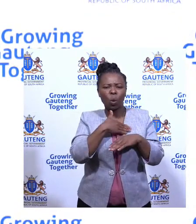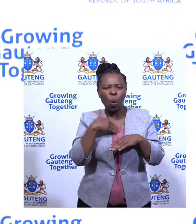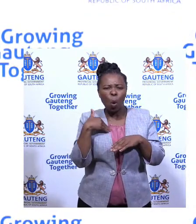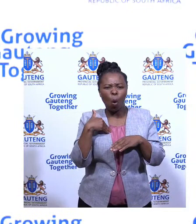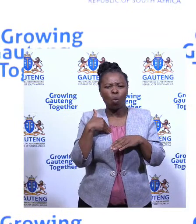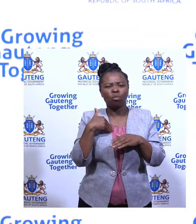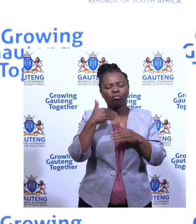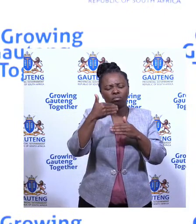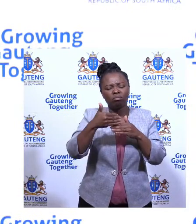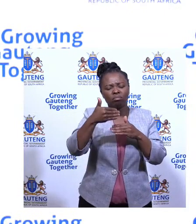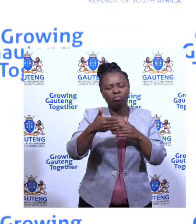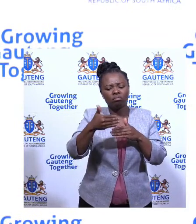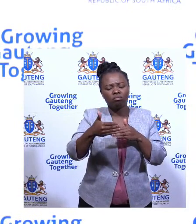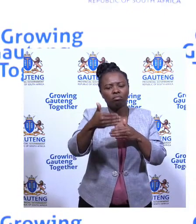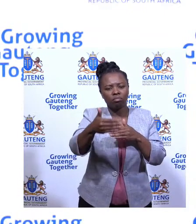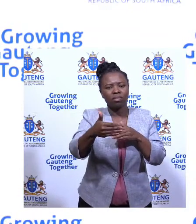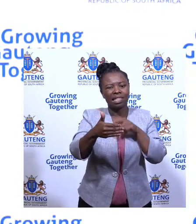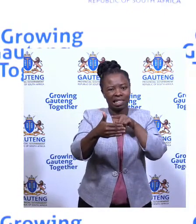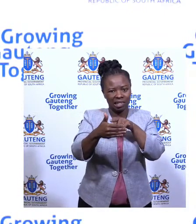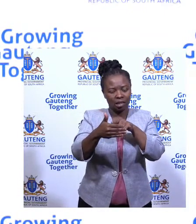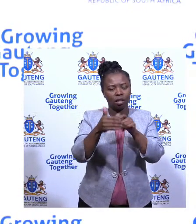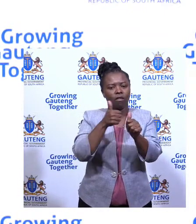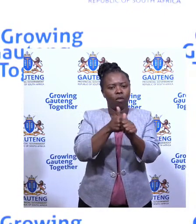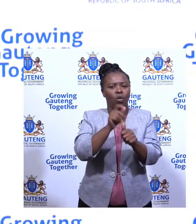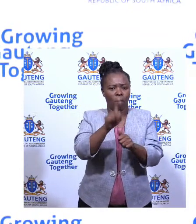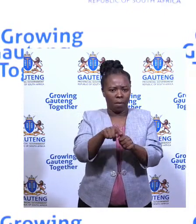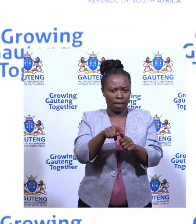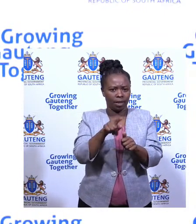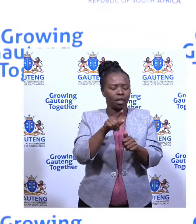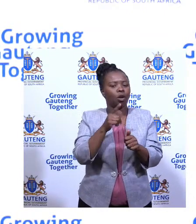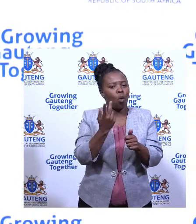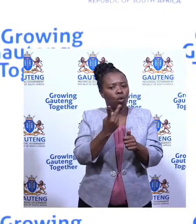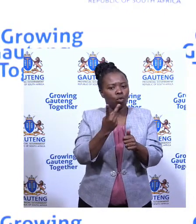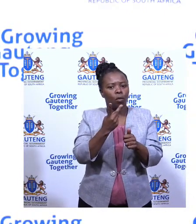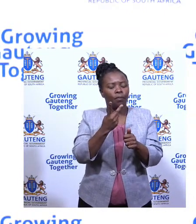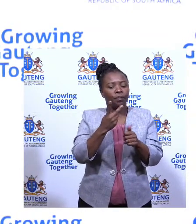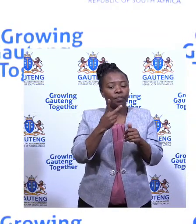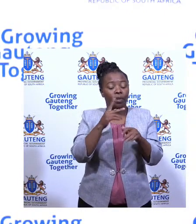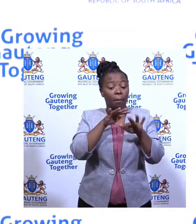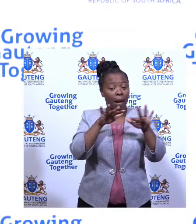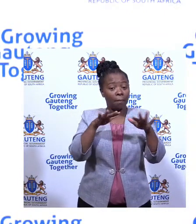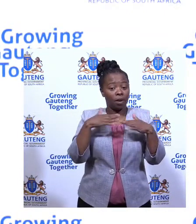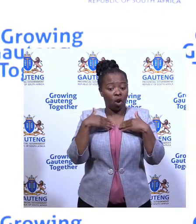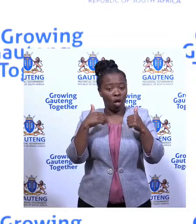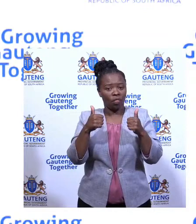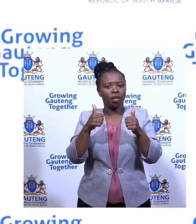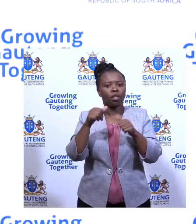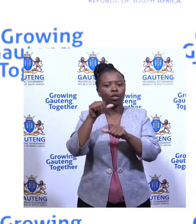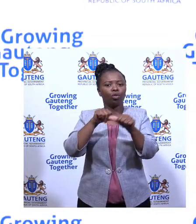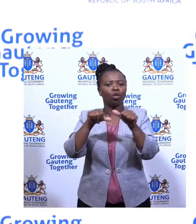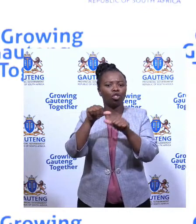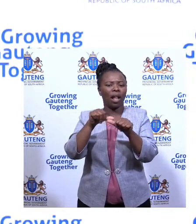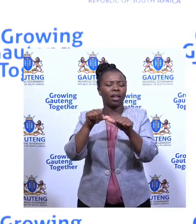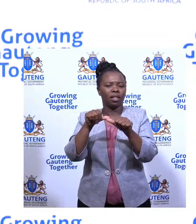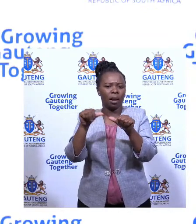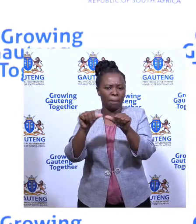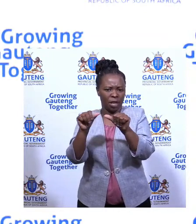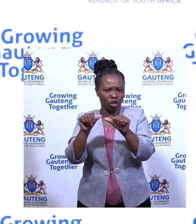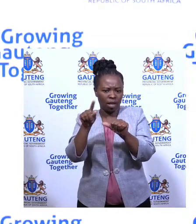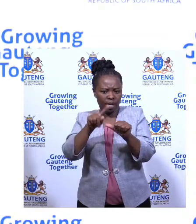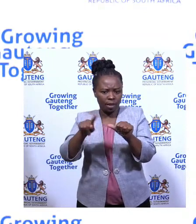to the WHO recommendations about adjusting our public health and social measures. The WHO